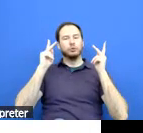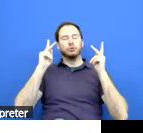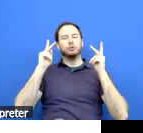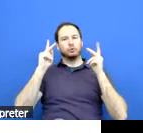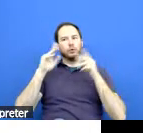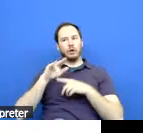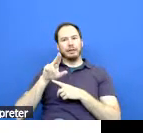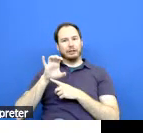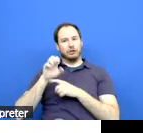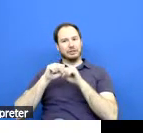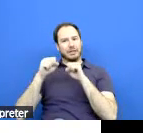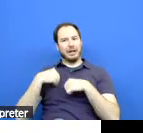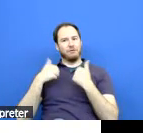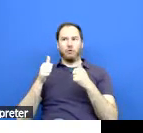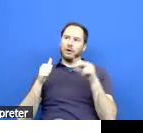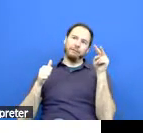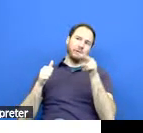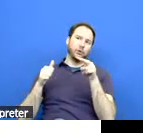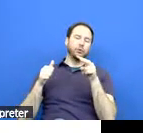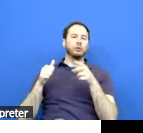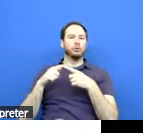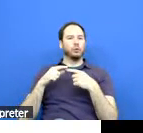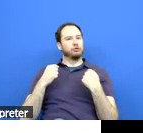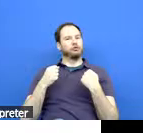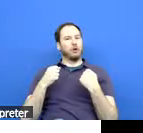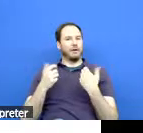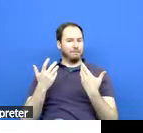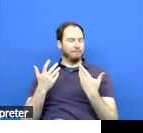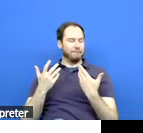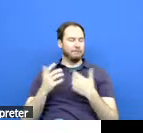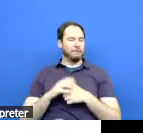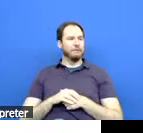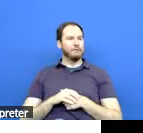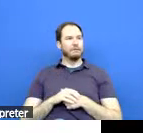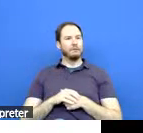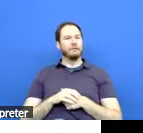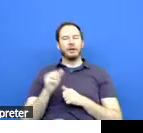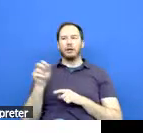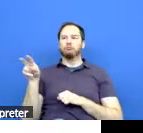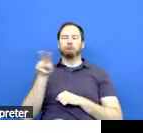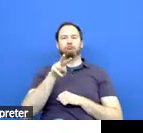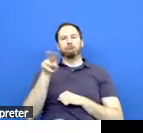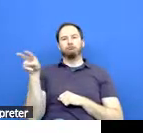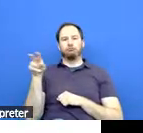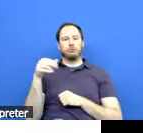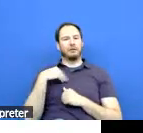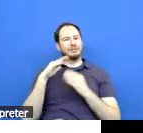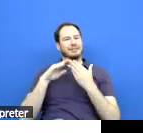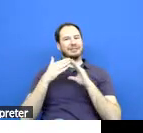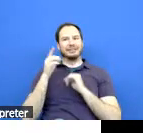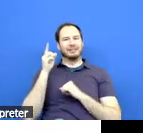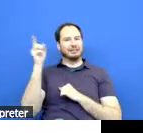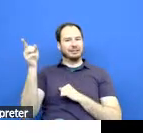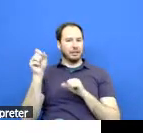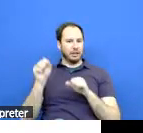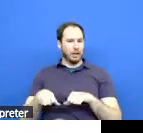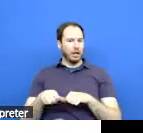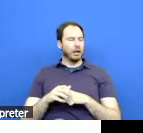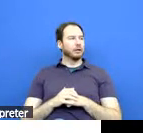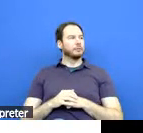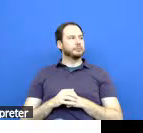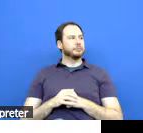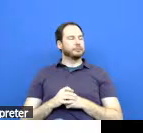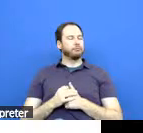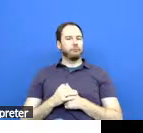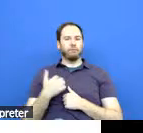Erie Station Road, similar to when you're coming down West Henry Road as well. Get to see a nice view of the city and the surrounding landscape. So